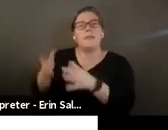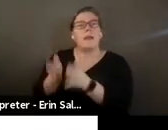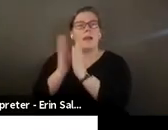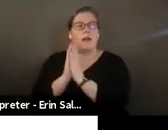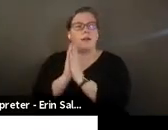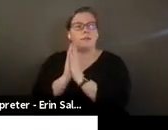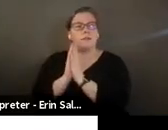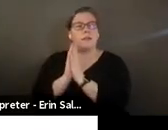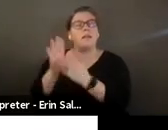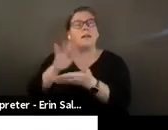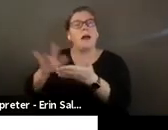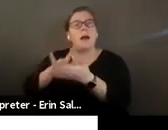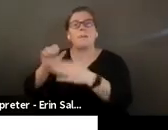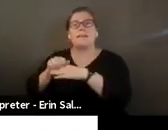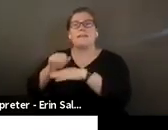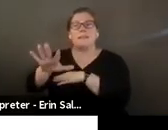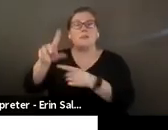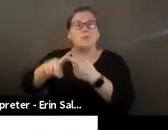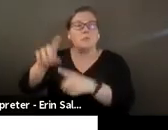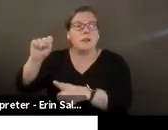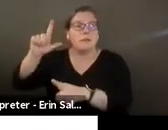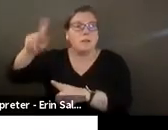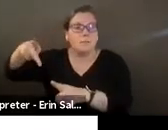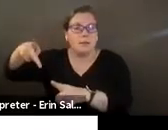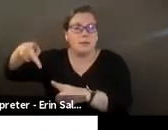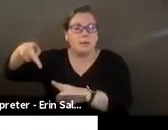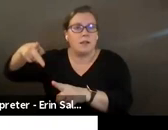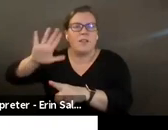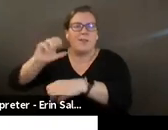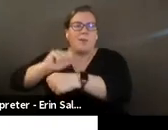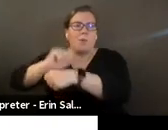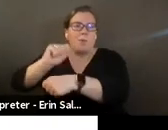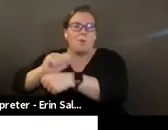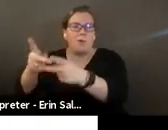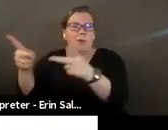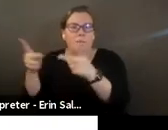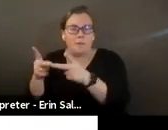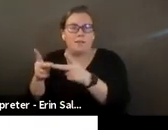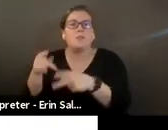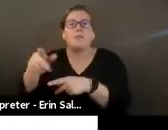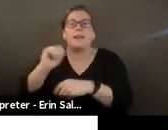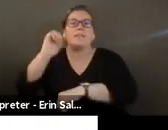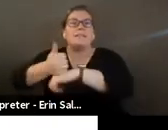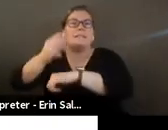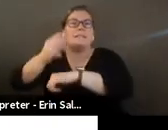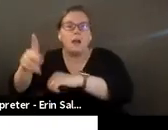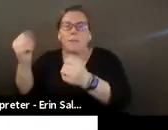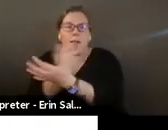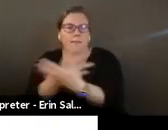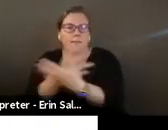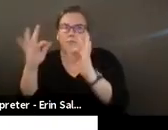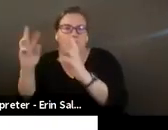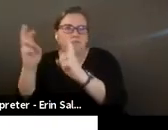the iPad be sent to them at their place of work so they can set the device up for